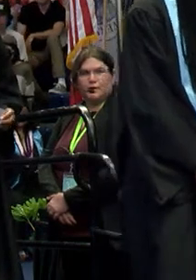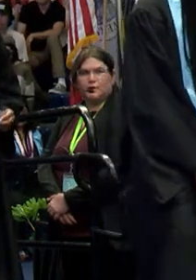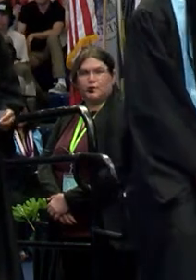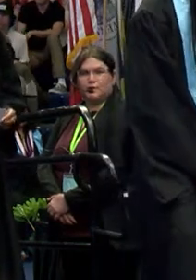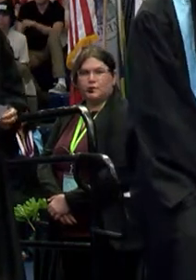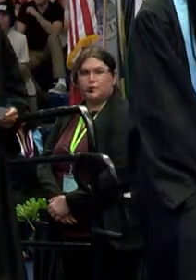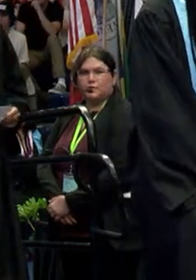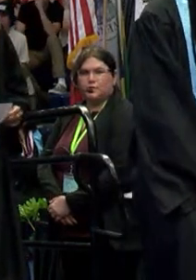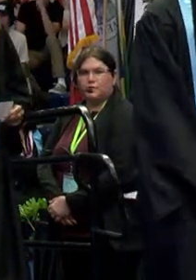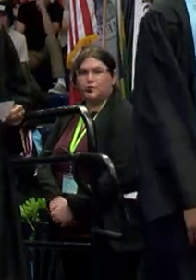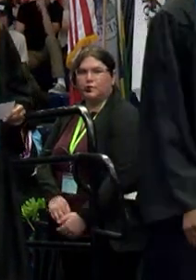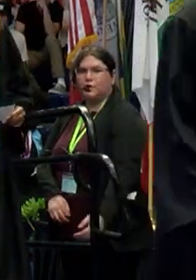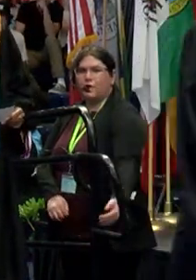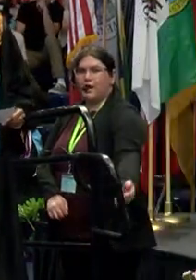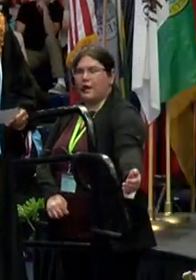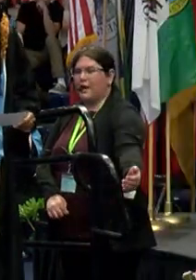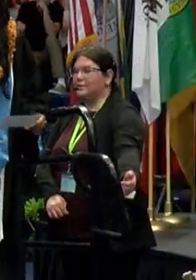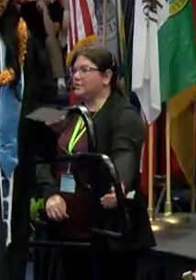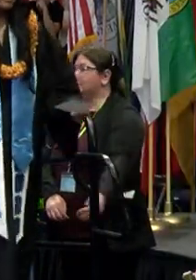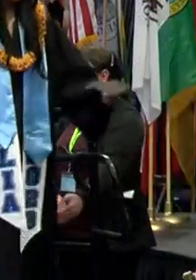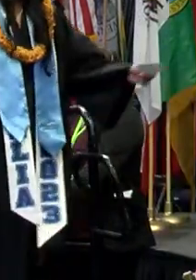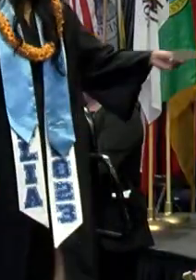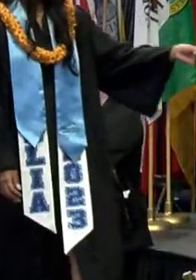Jalia Amira Jervis.